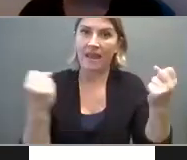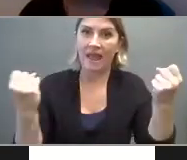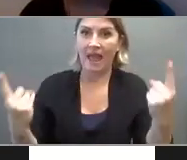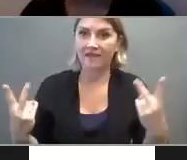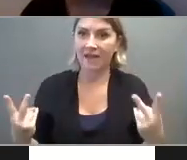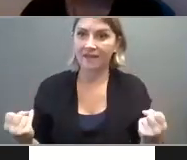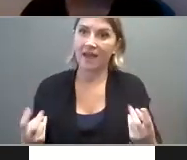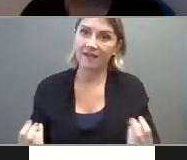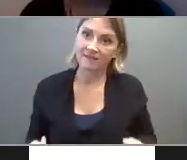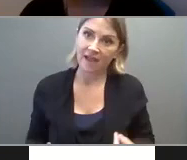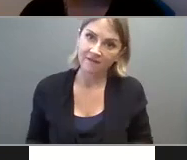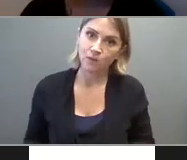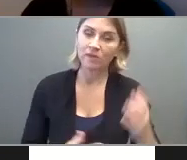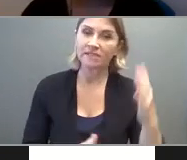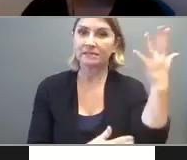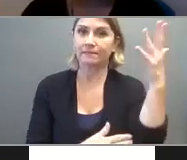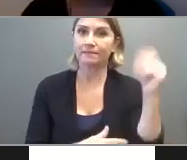height of my tree?